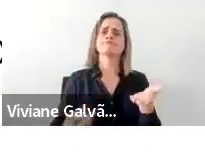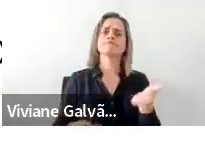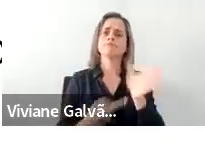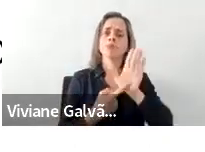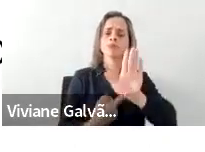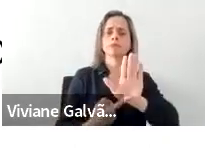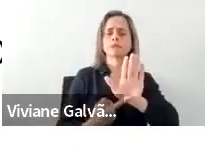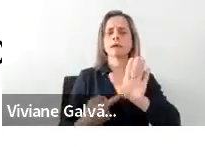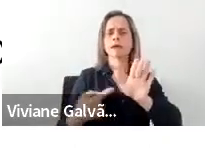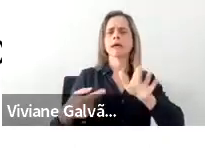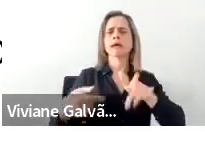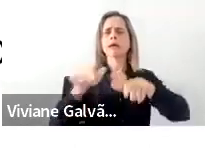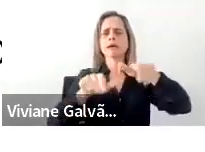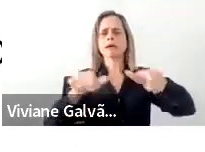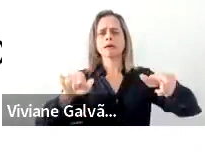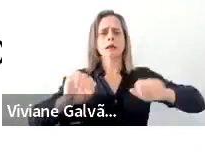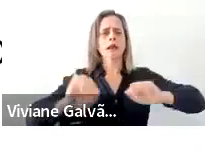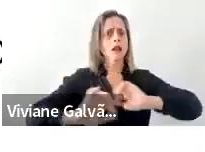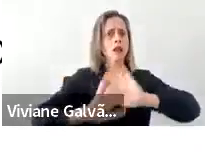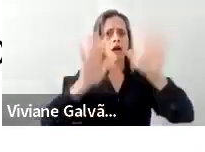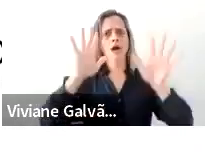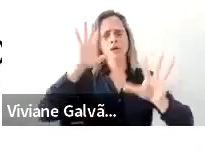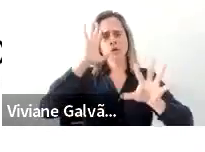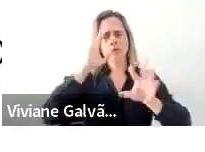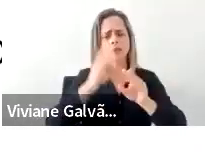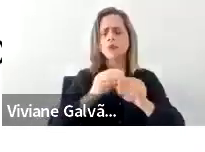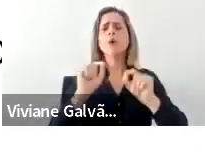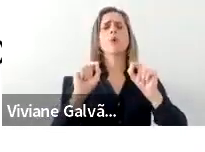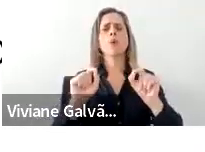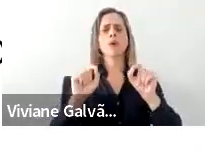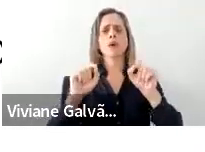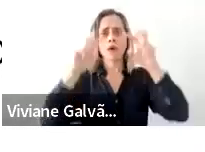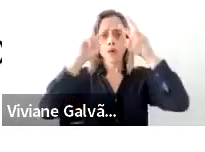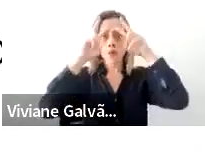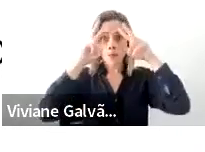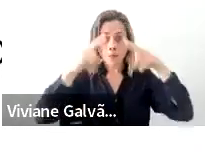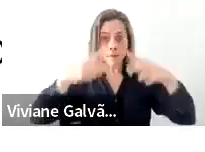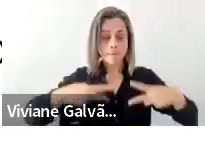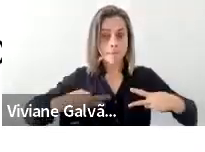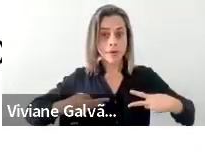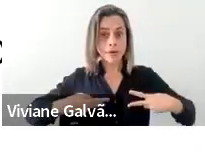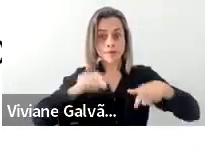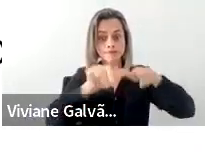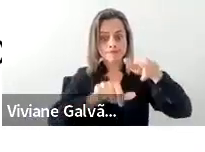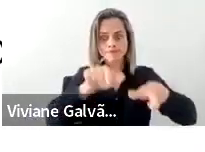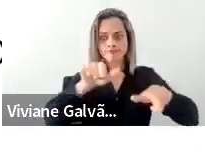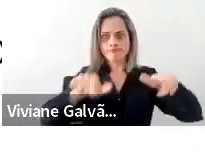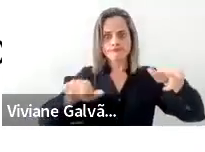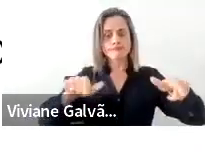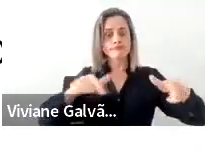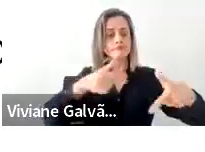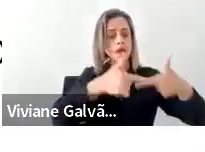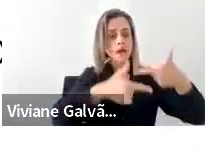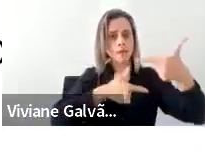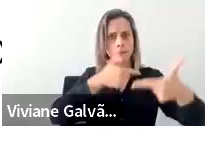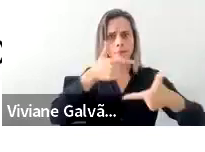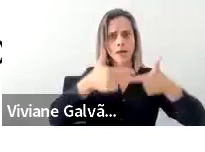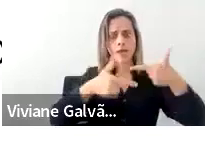human activity, human productive activity, and the social relations between